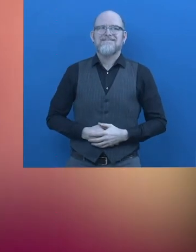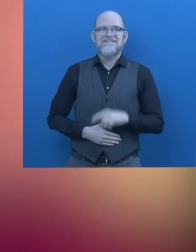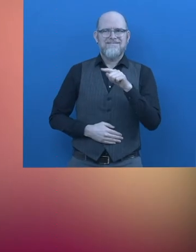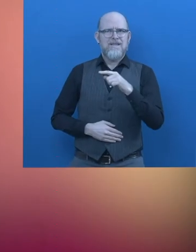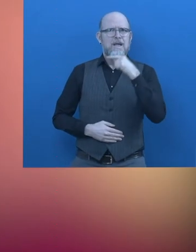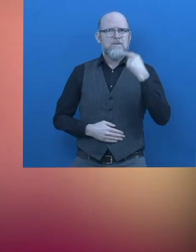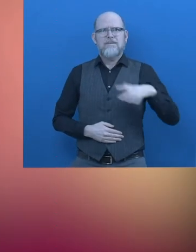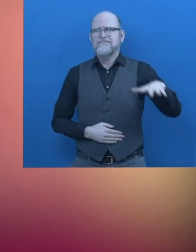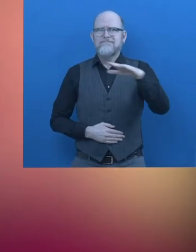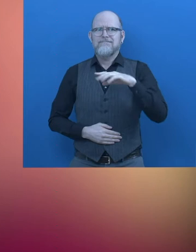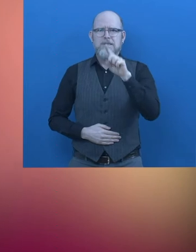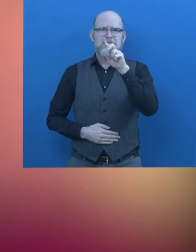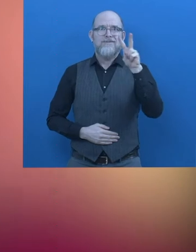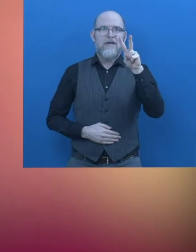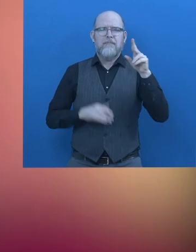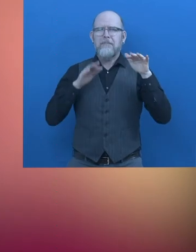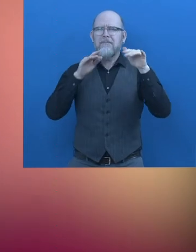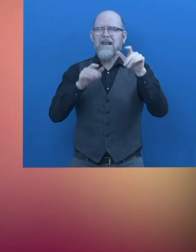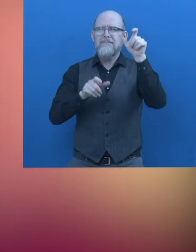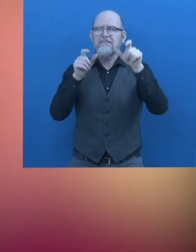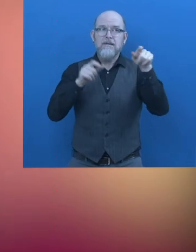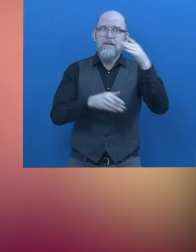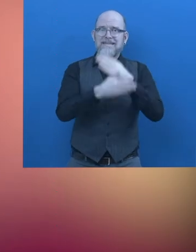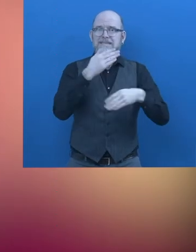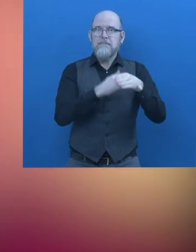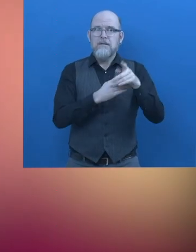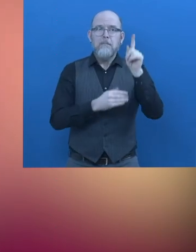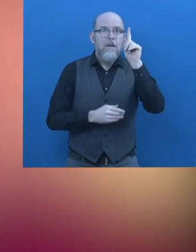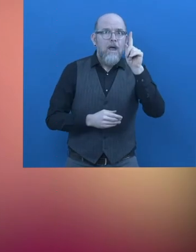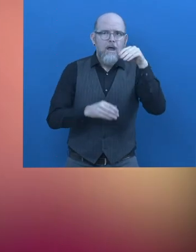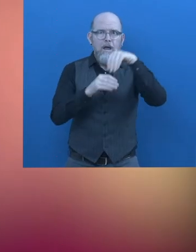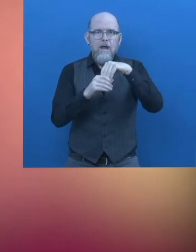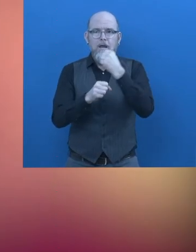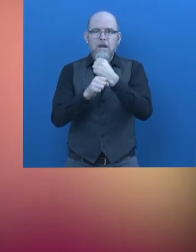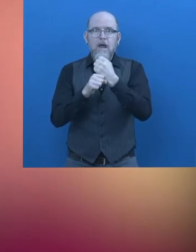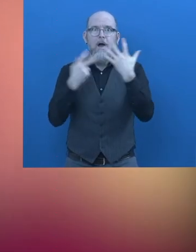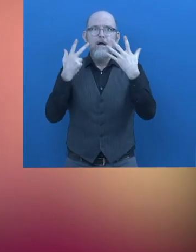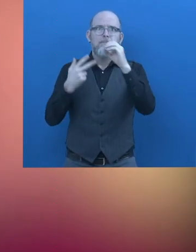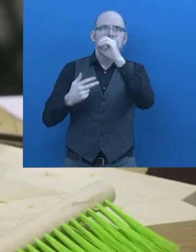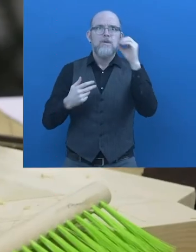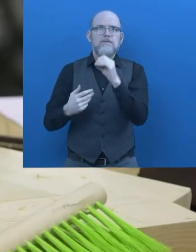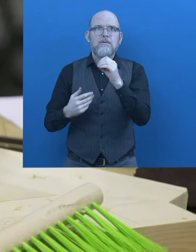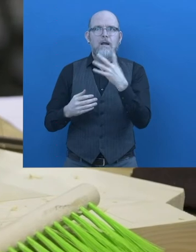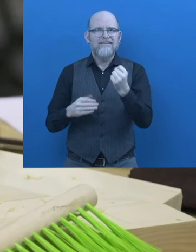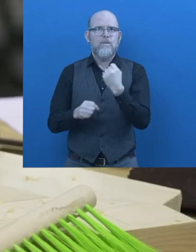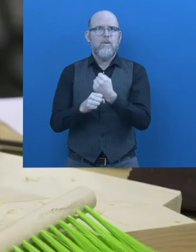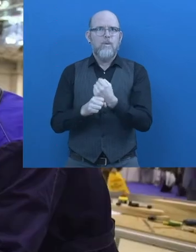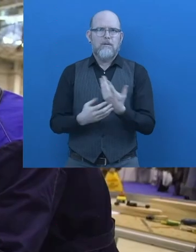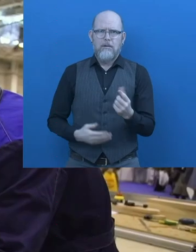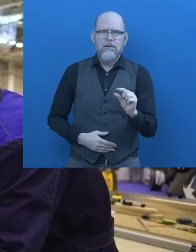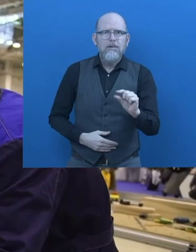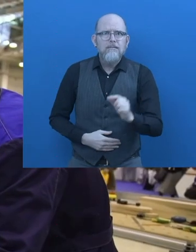In Russia, there are 12 million people with disabilities, and only 8% of them are employed, which is a small